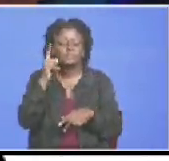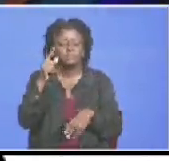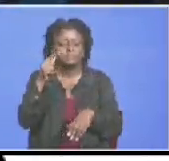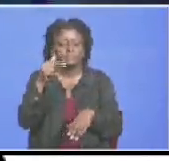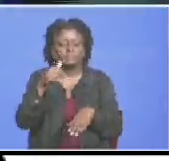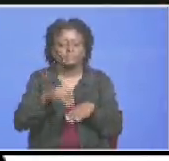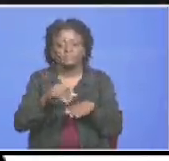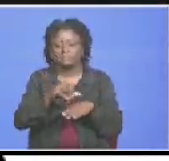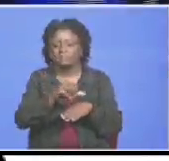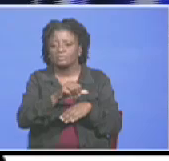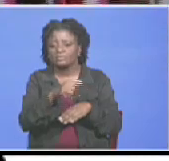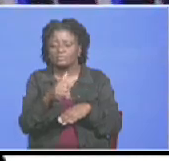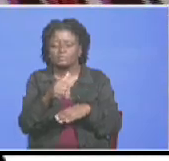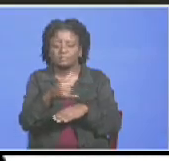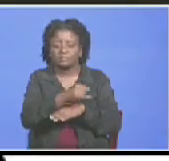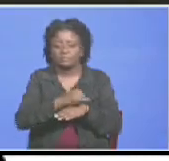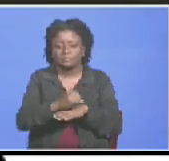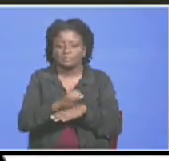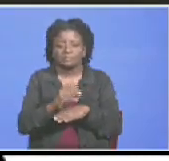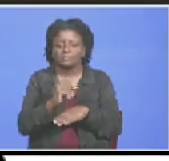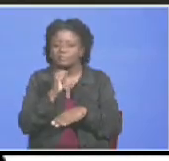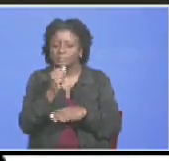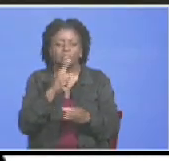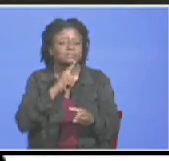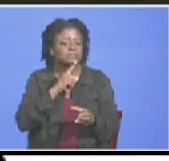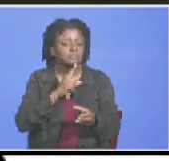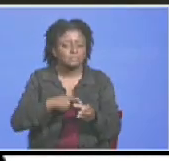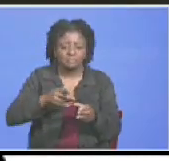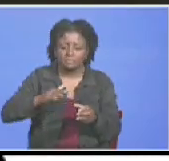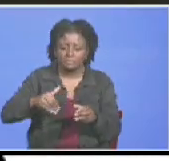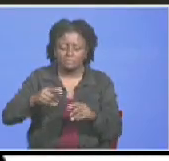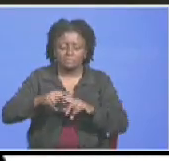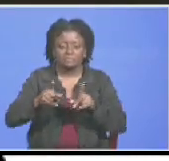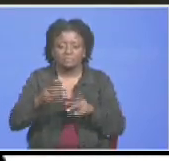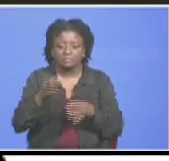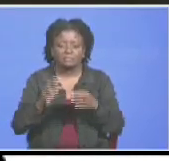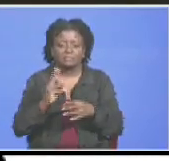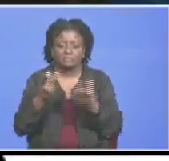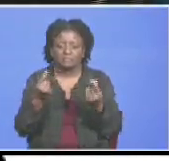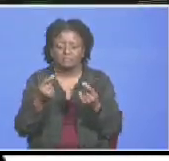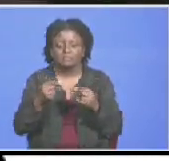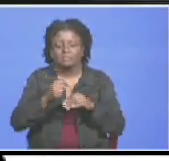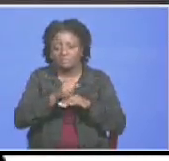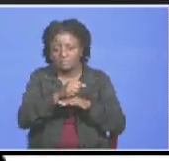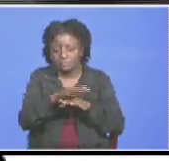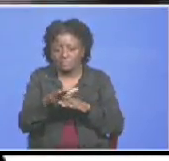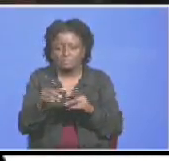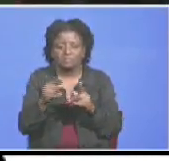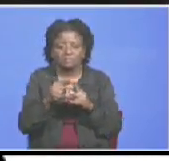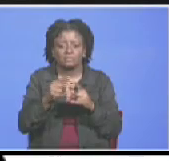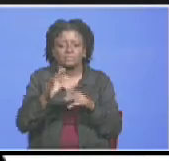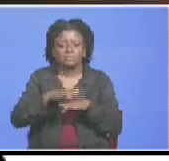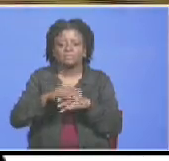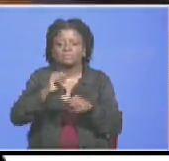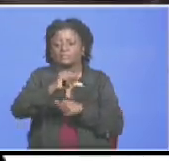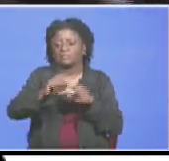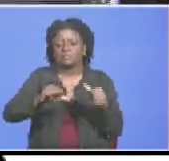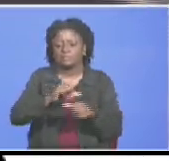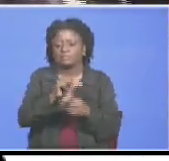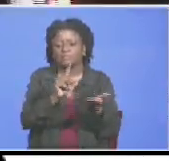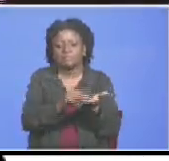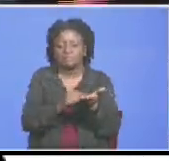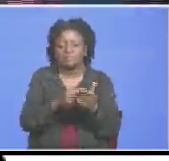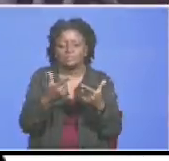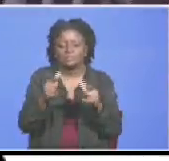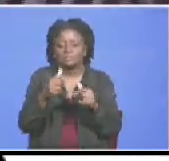other islands. We haven't confirmed anything yet, but if we do, we'll put the word out on social media and let